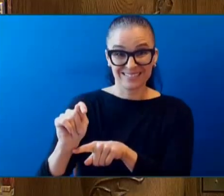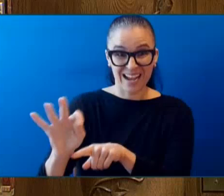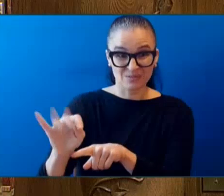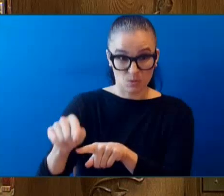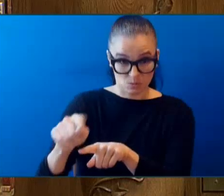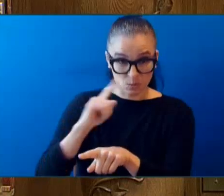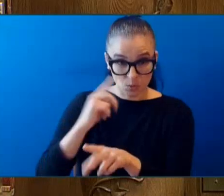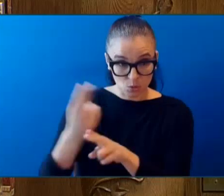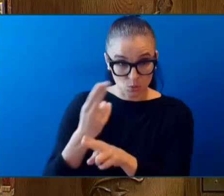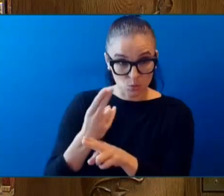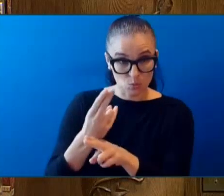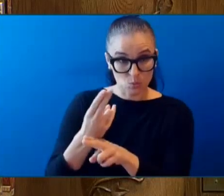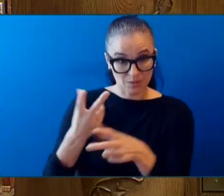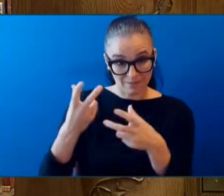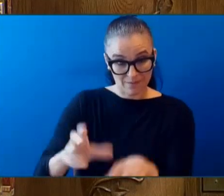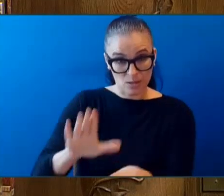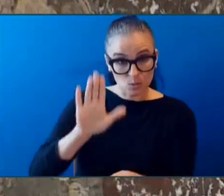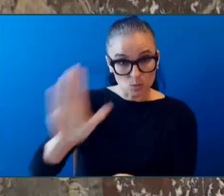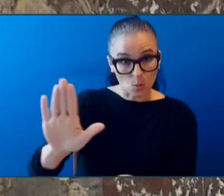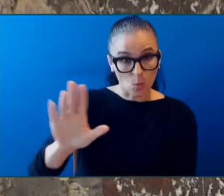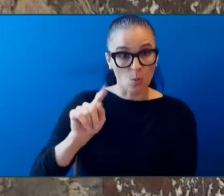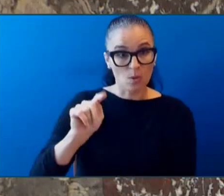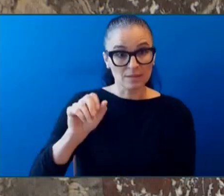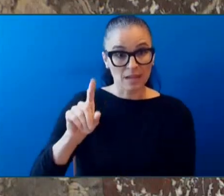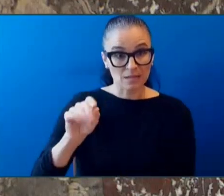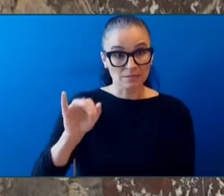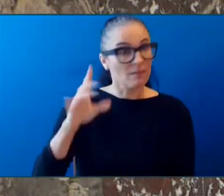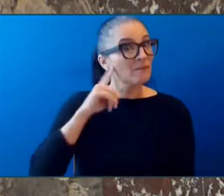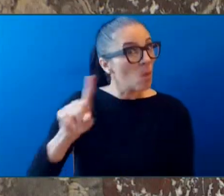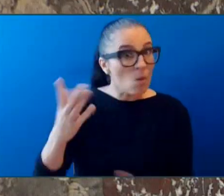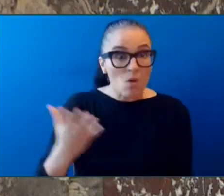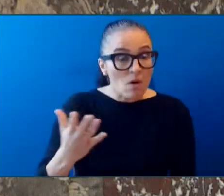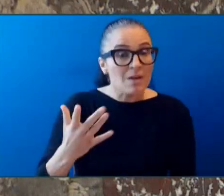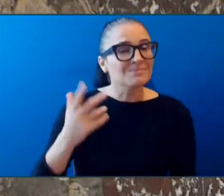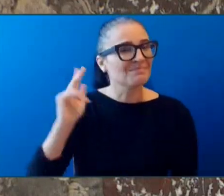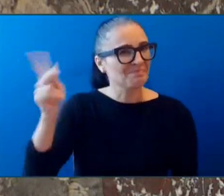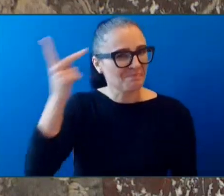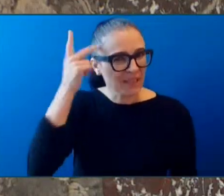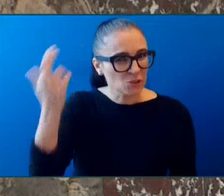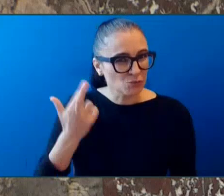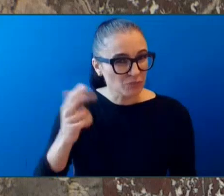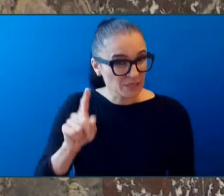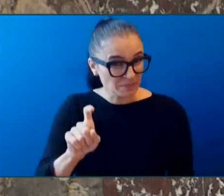Premier. Thank you, Honourable Speaker. Our record on BC Hydro speaks for itself.